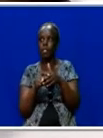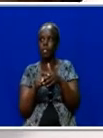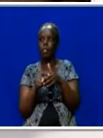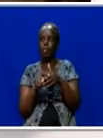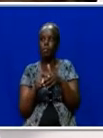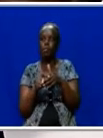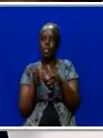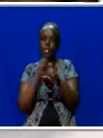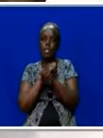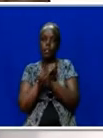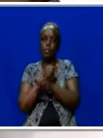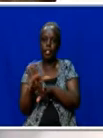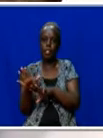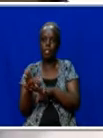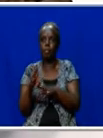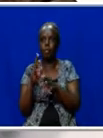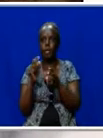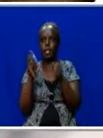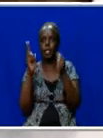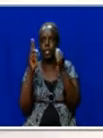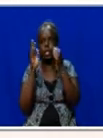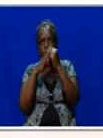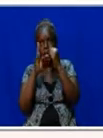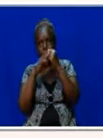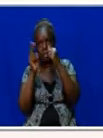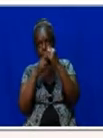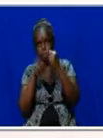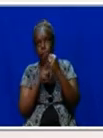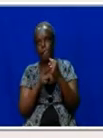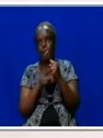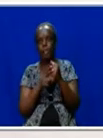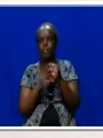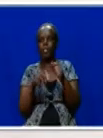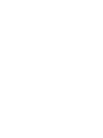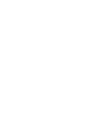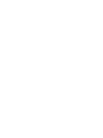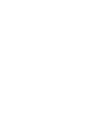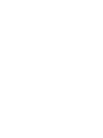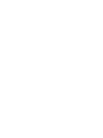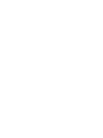value. This is what we mean by an extreme value, is a big value.